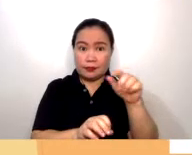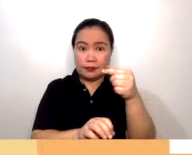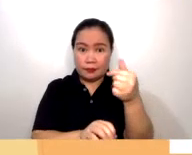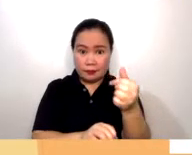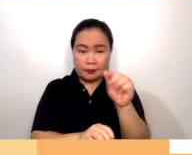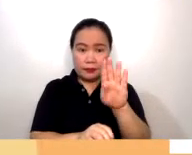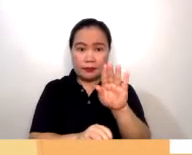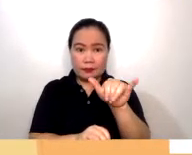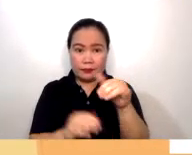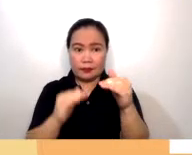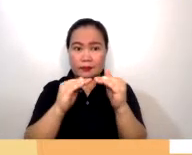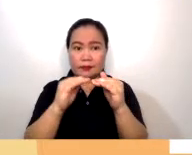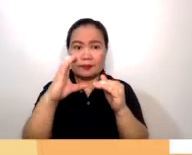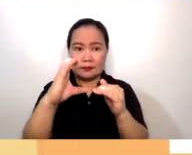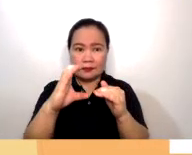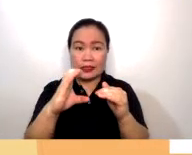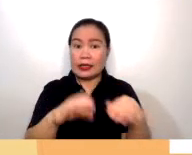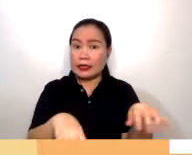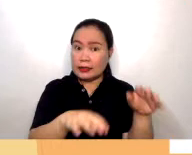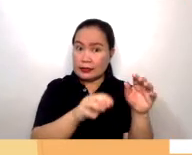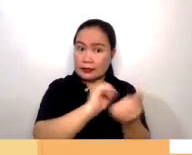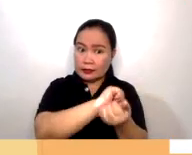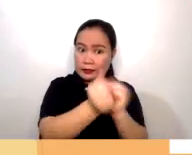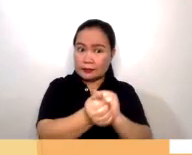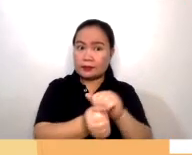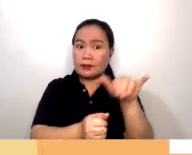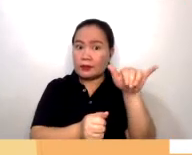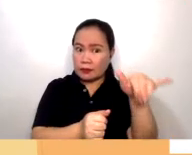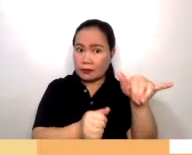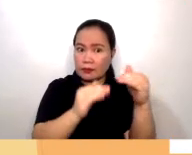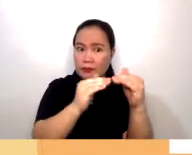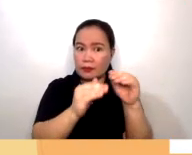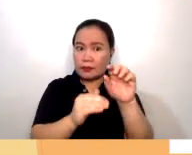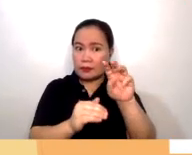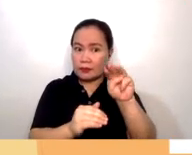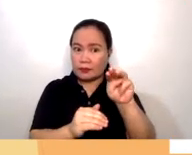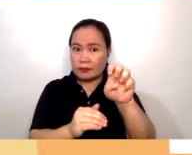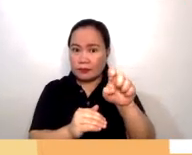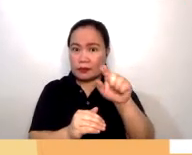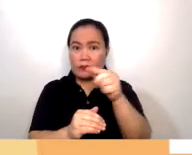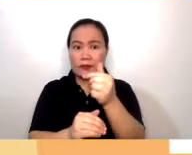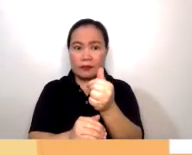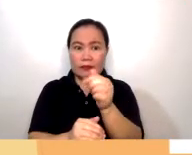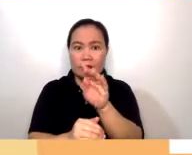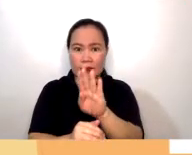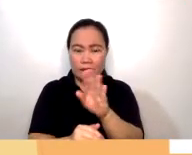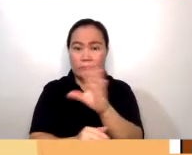the form y equals mx plus b and vice versa.